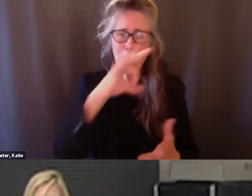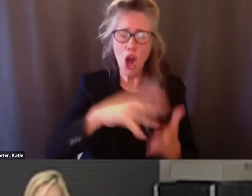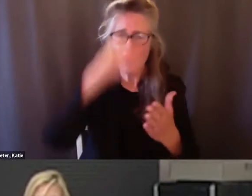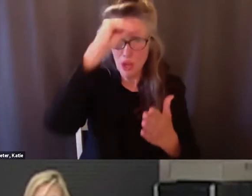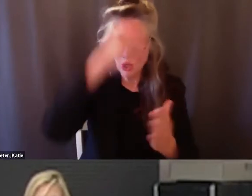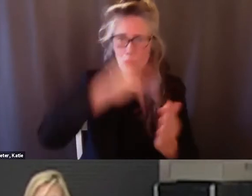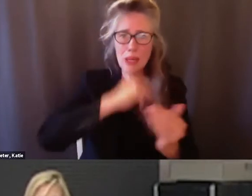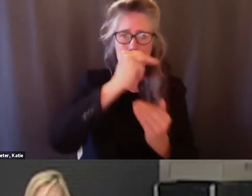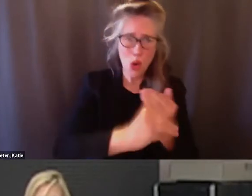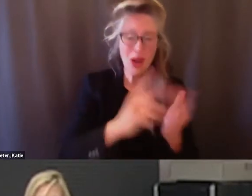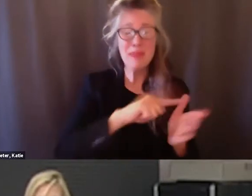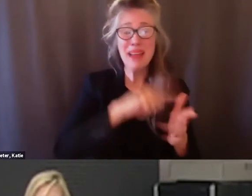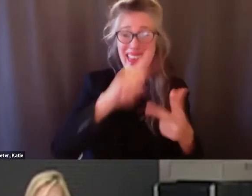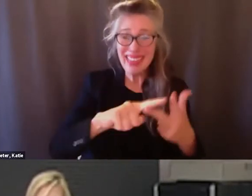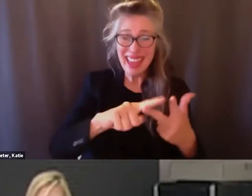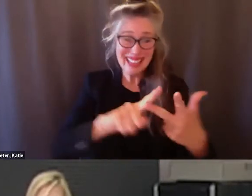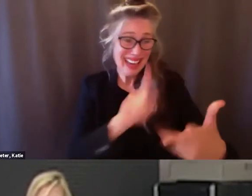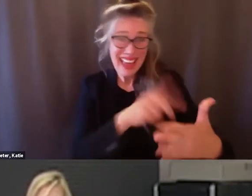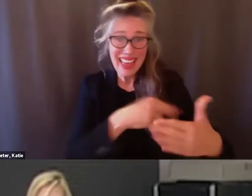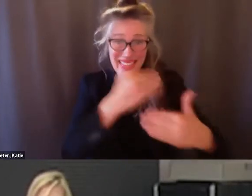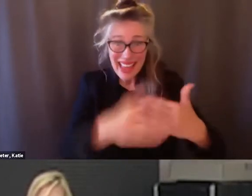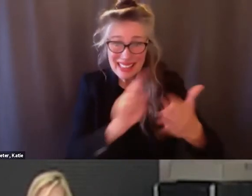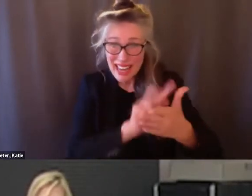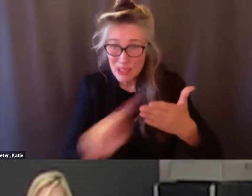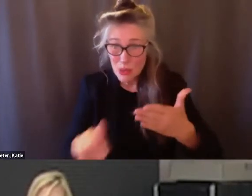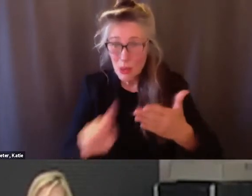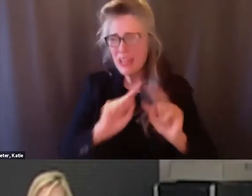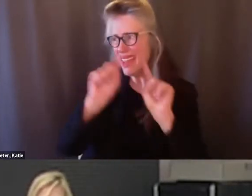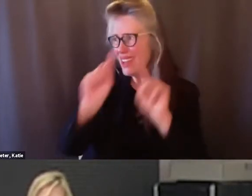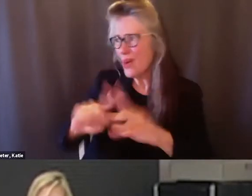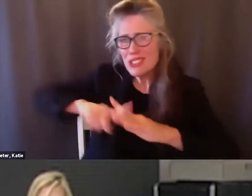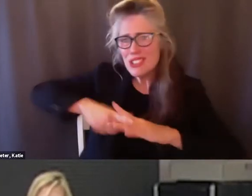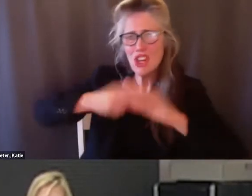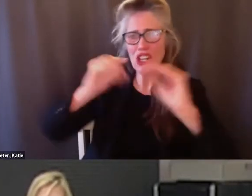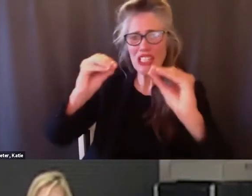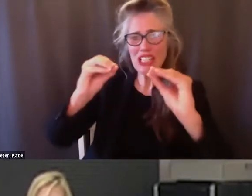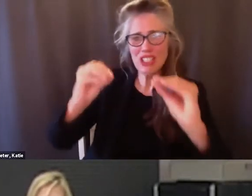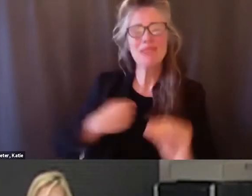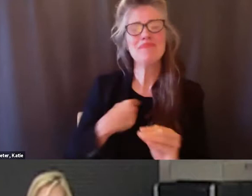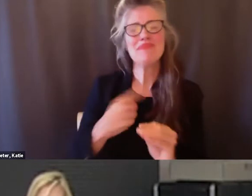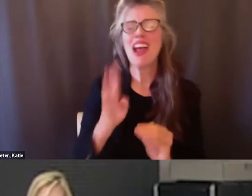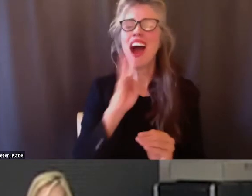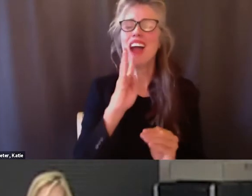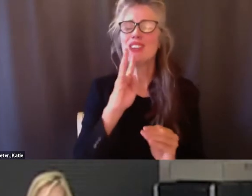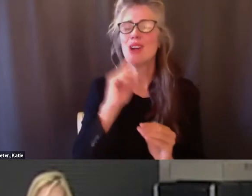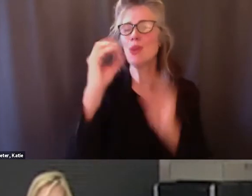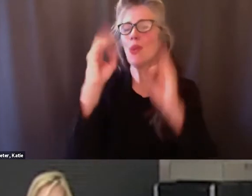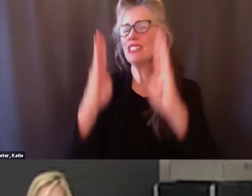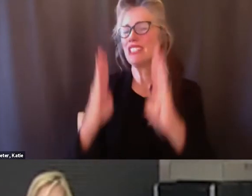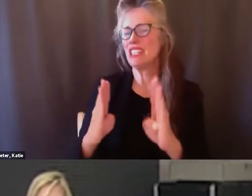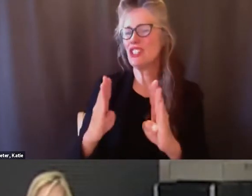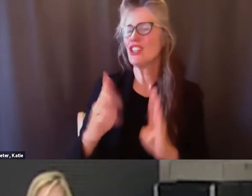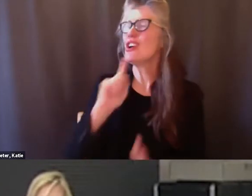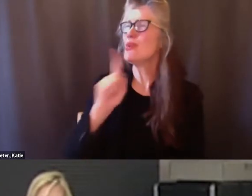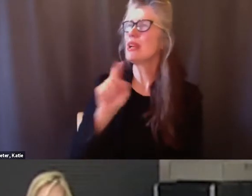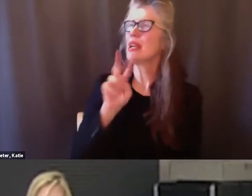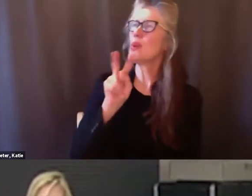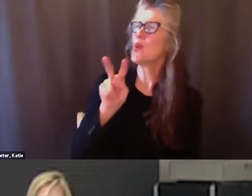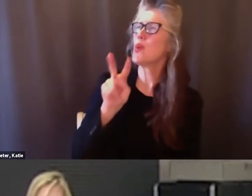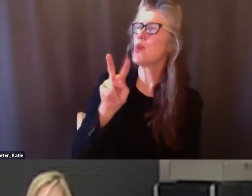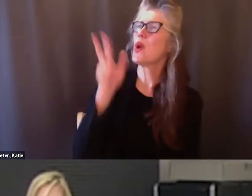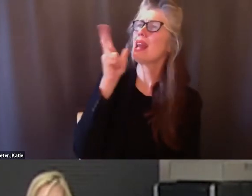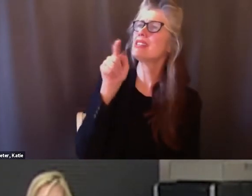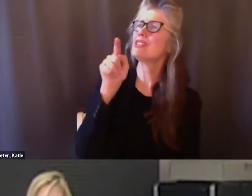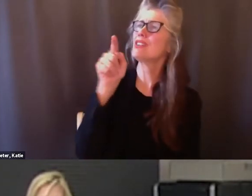teachers who will be teaching summer school, and the highlight for me was how focused she was and how am I going to make